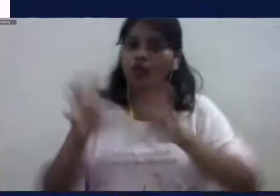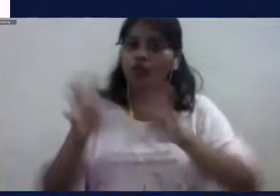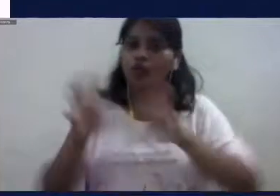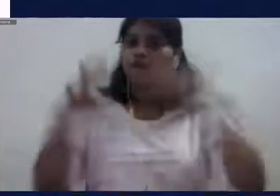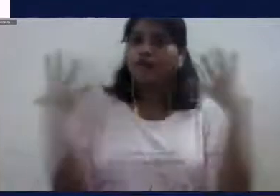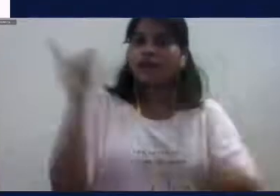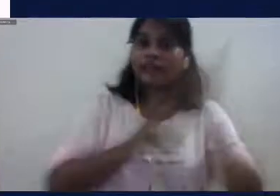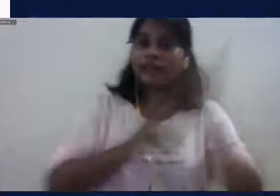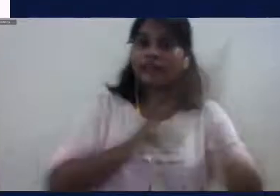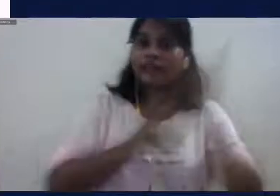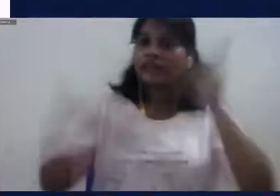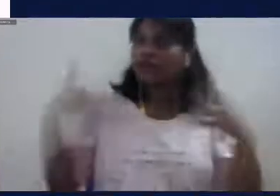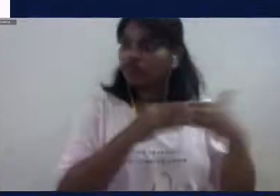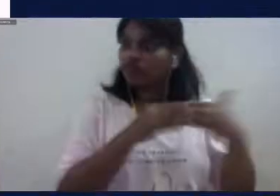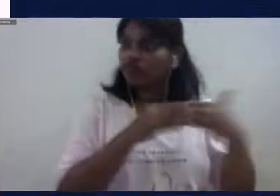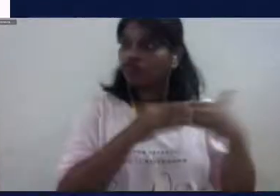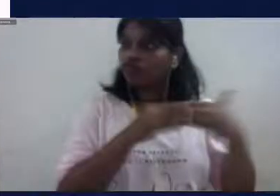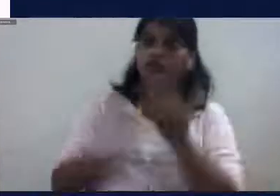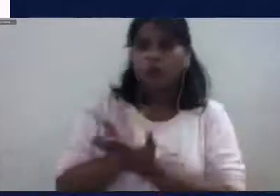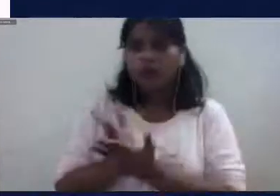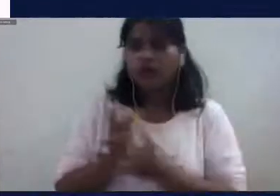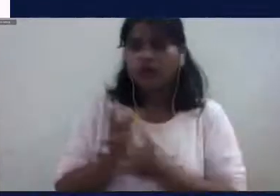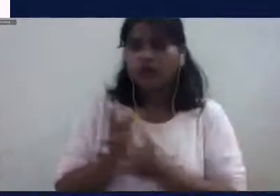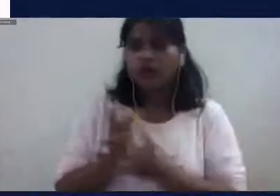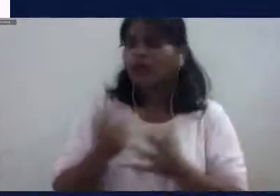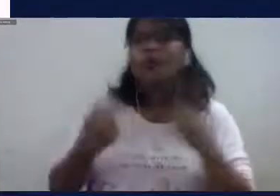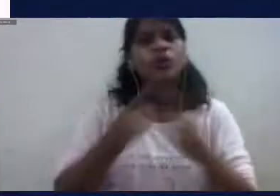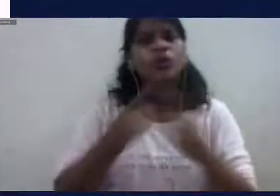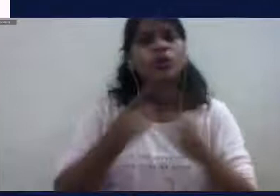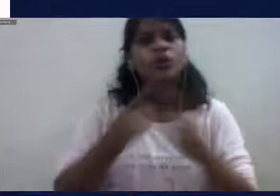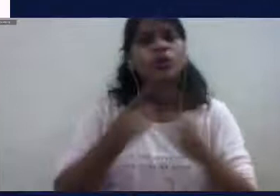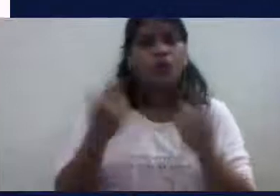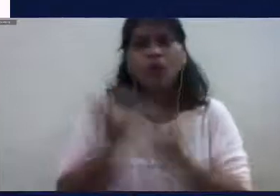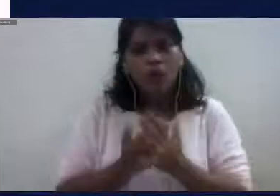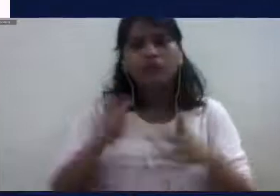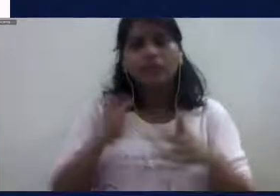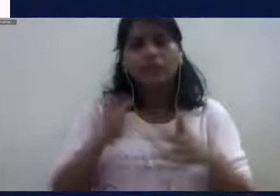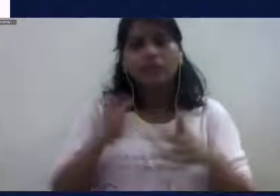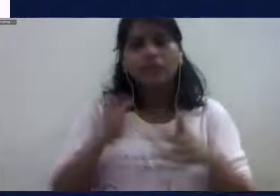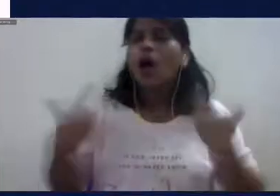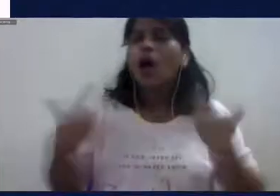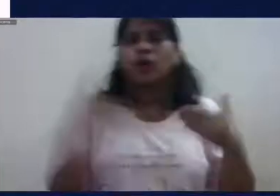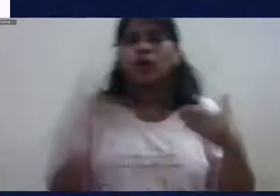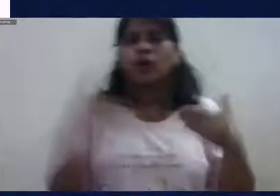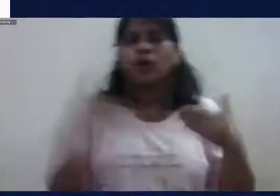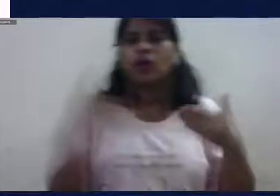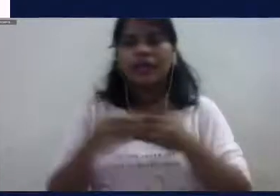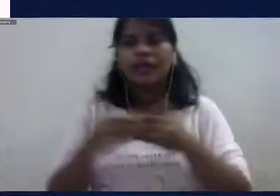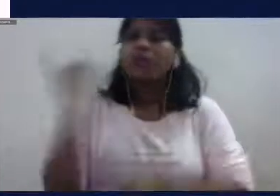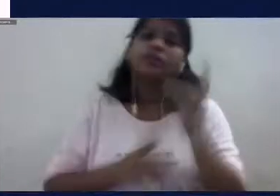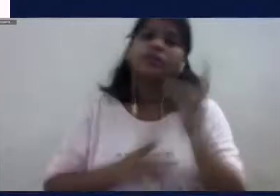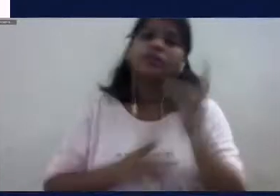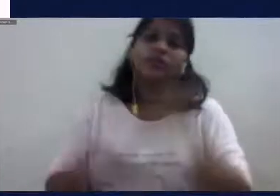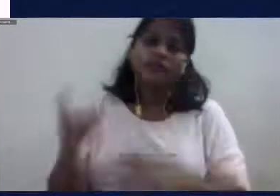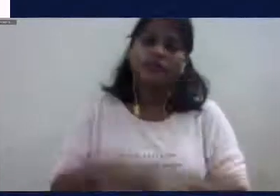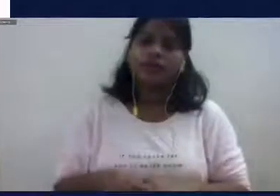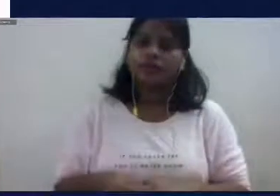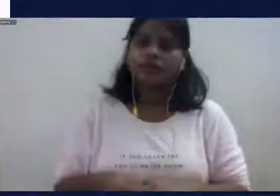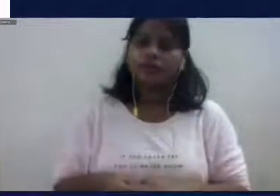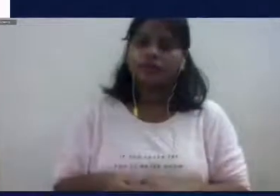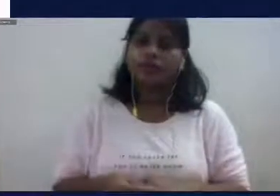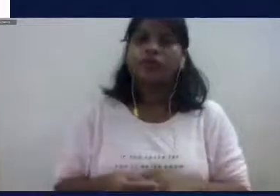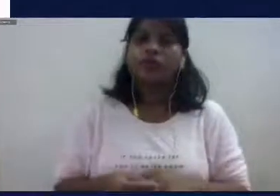is leading the way. So what I'm going to talk about today is how you can lead by design in